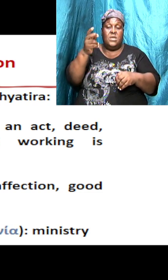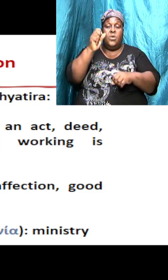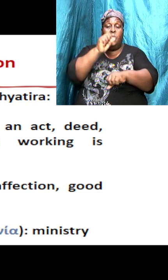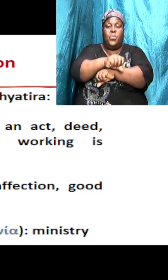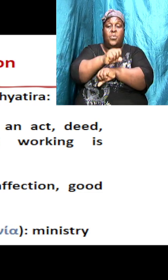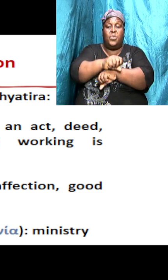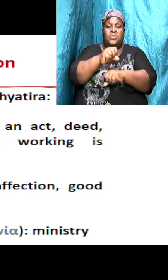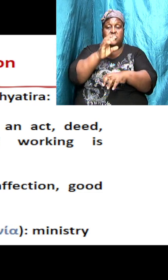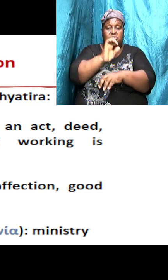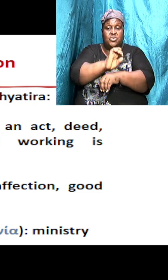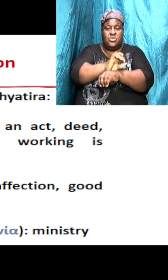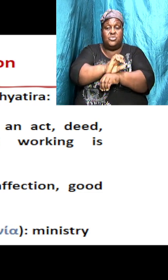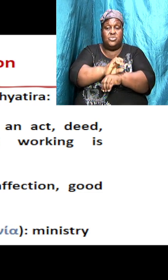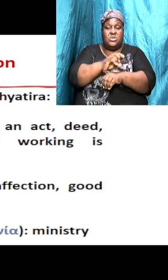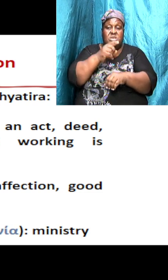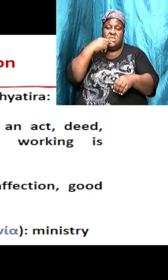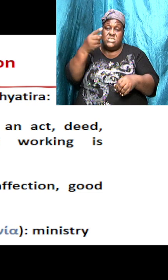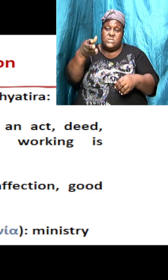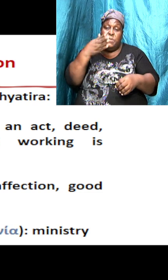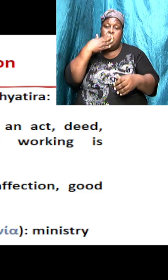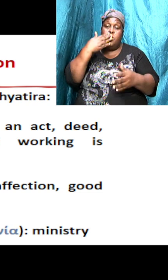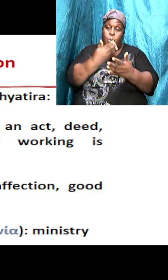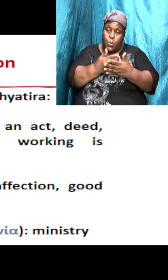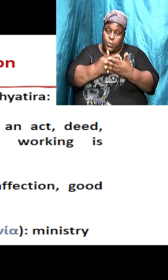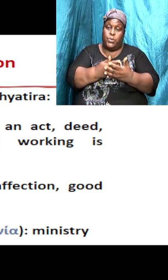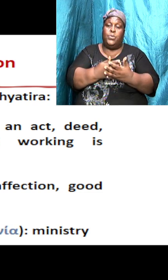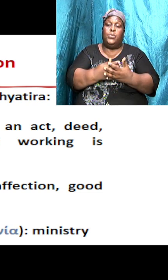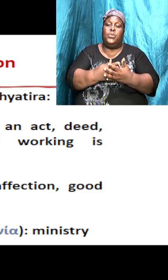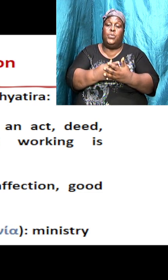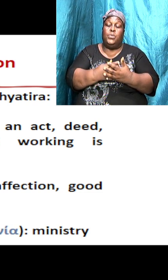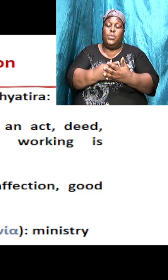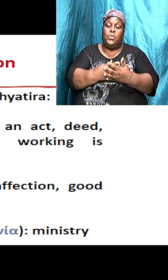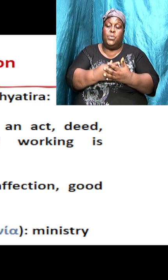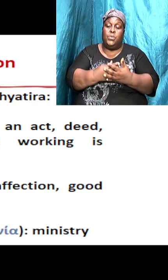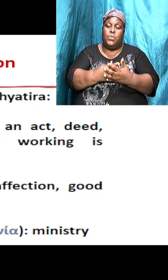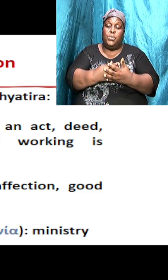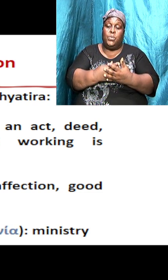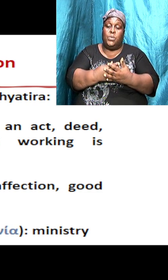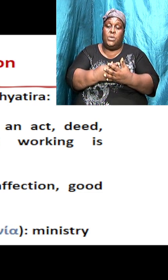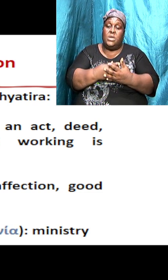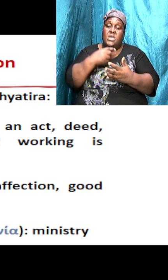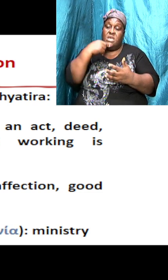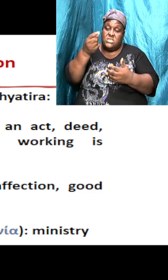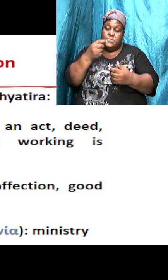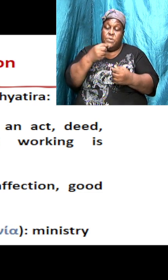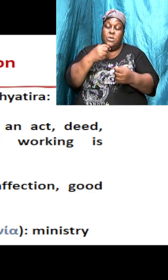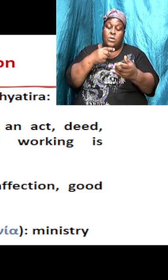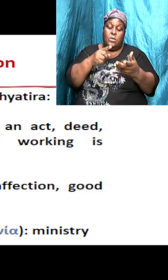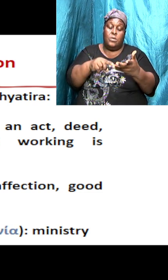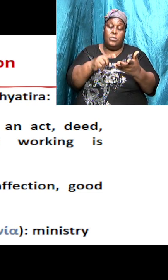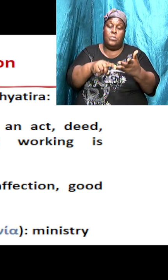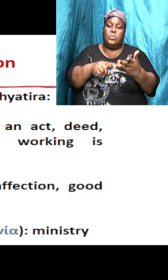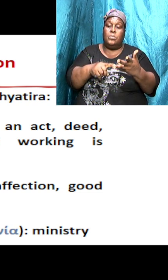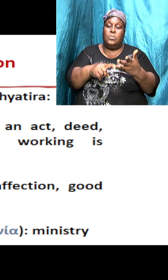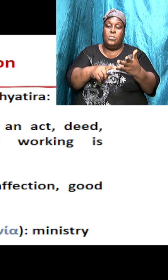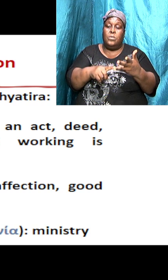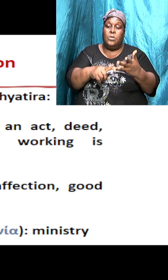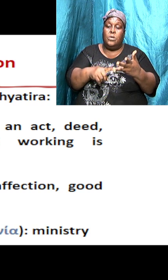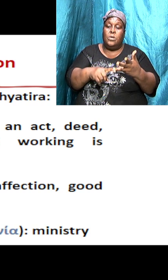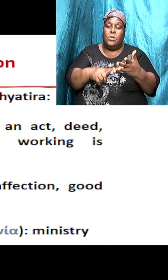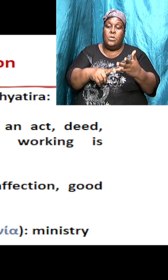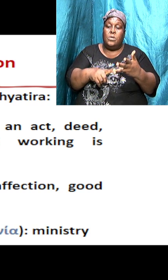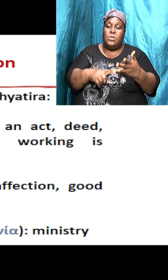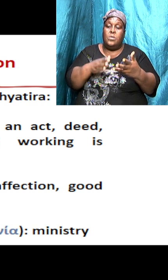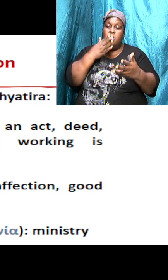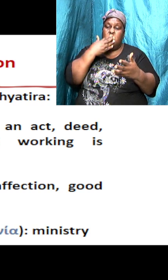he commended for it. He saw that this church had love, affection, goodwill towards